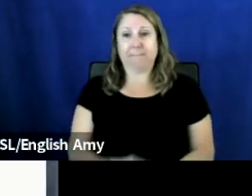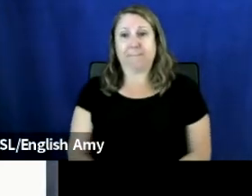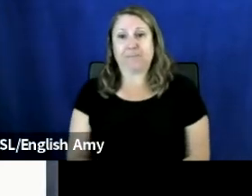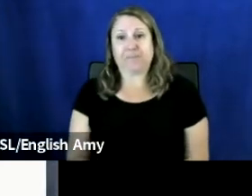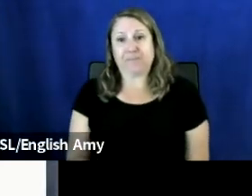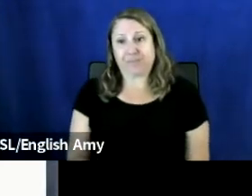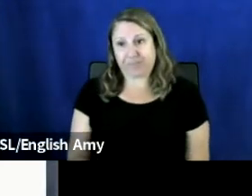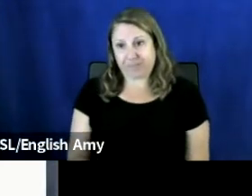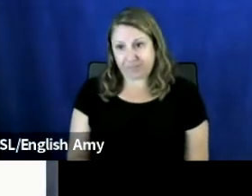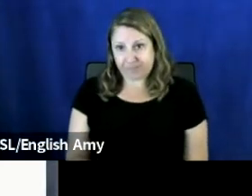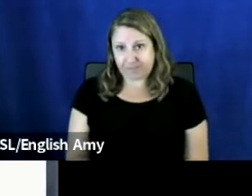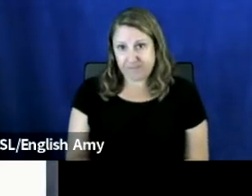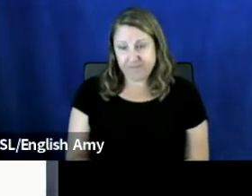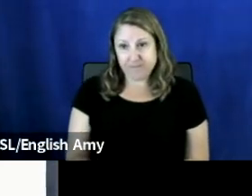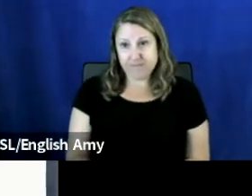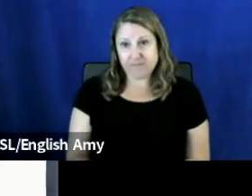see if I can get to